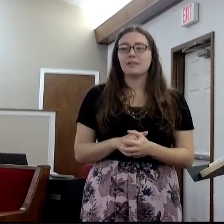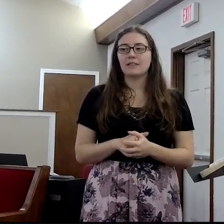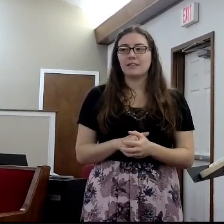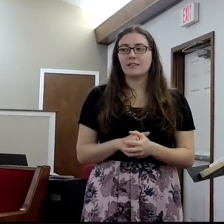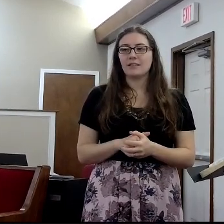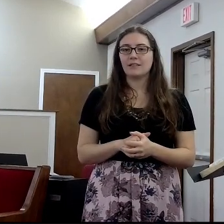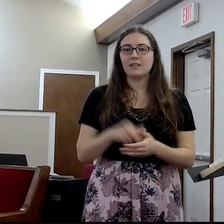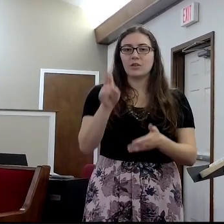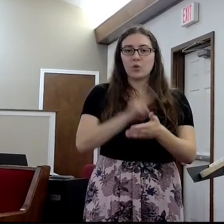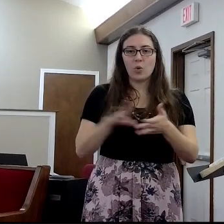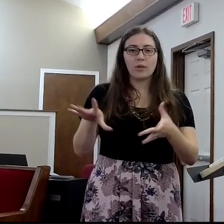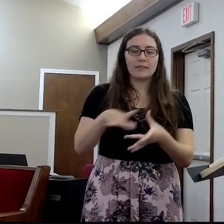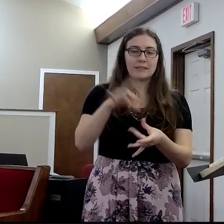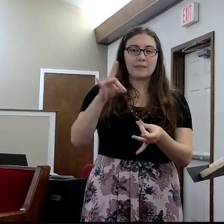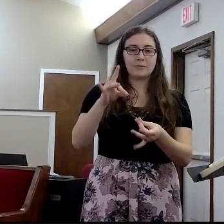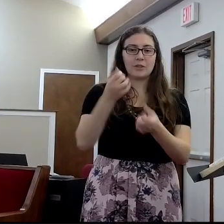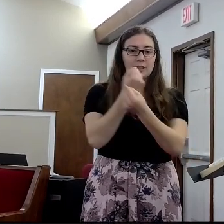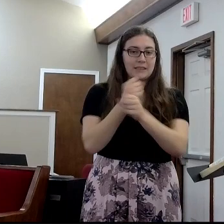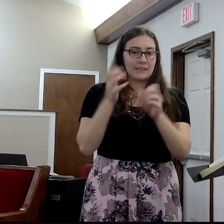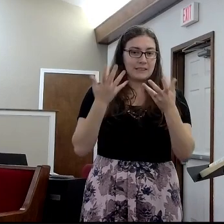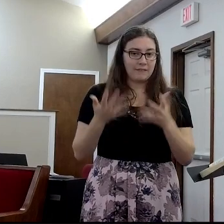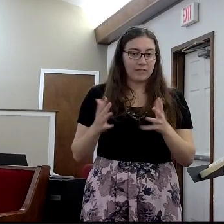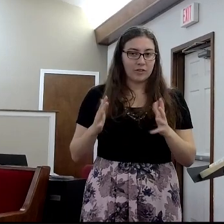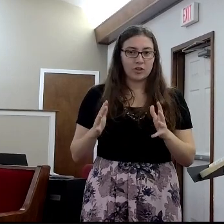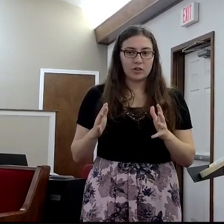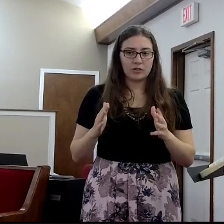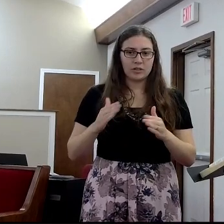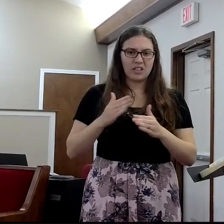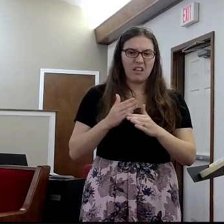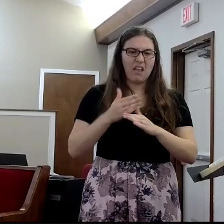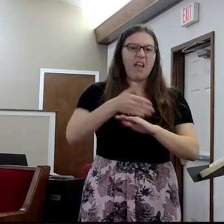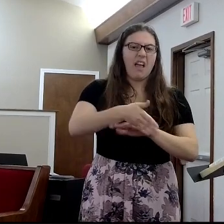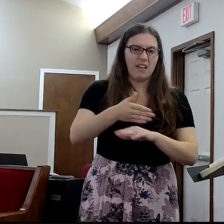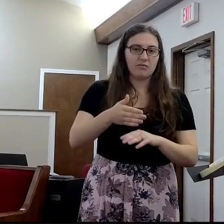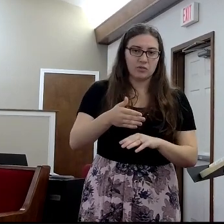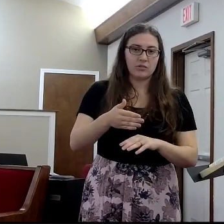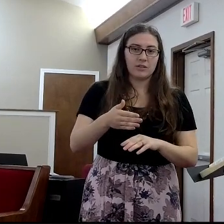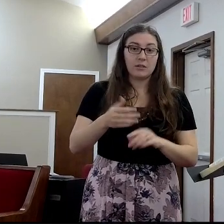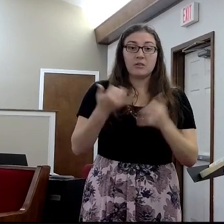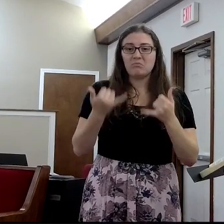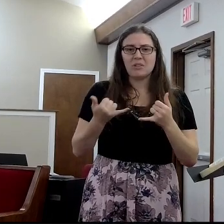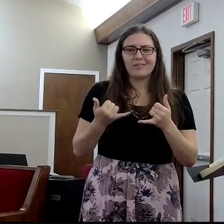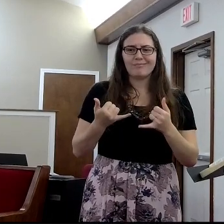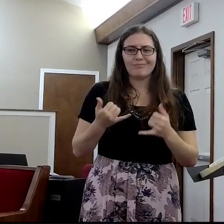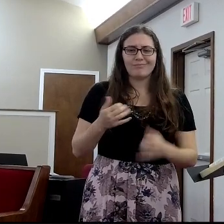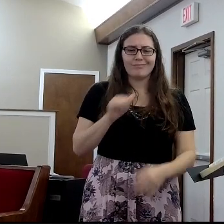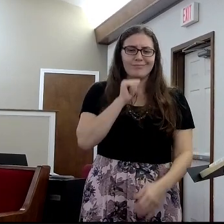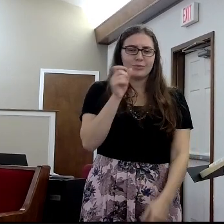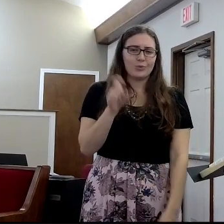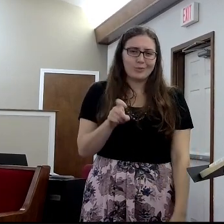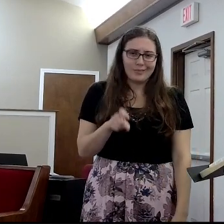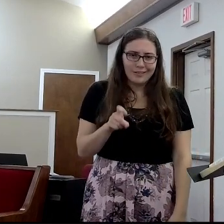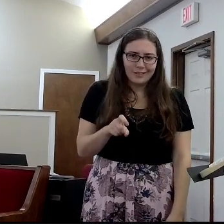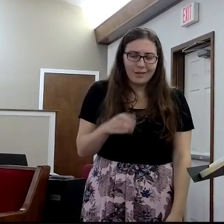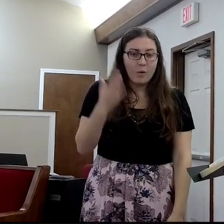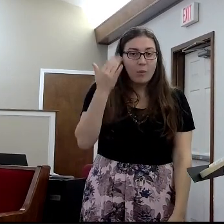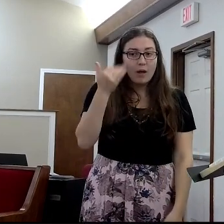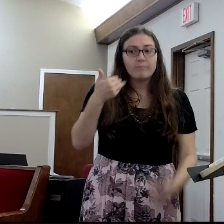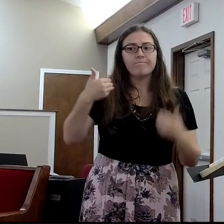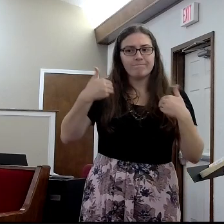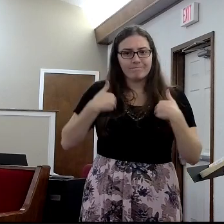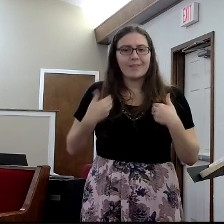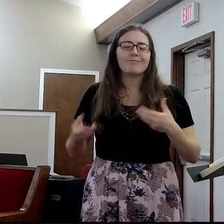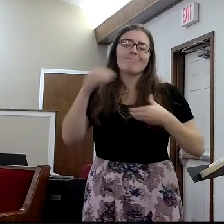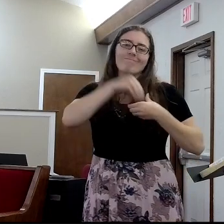automatically receive the Holy Spirit at salvation now, which happened after the day of Pentecost, which is why we don't have to cast lots now. We